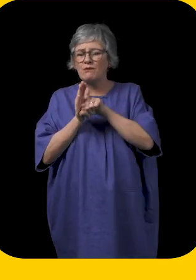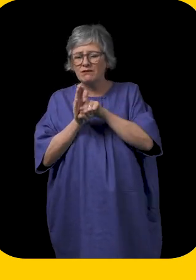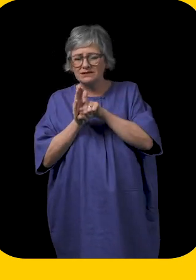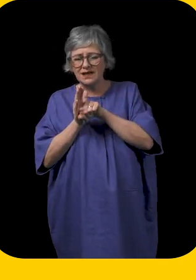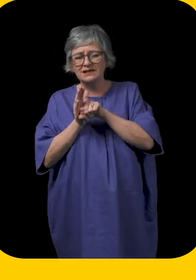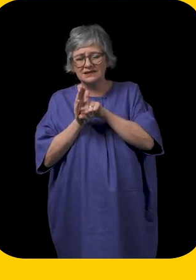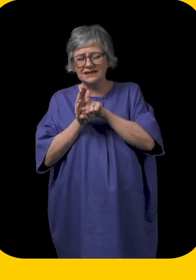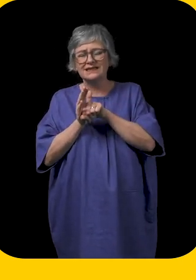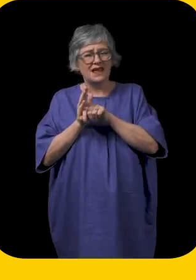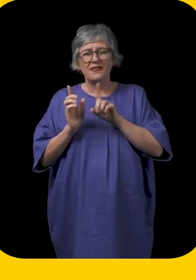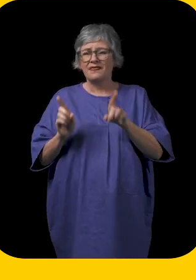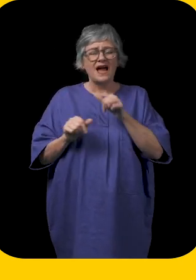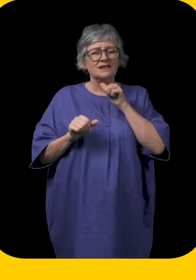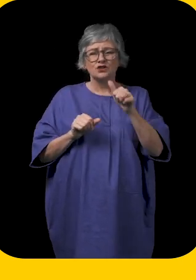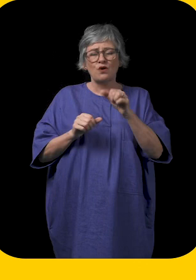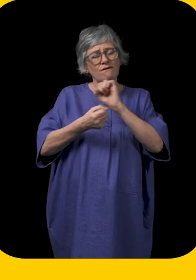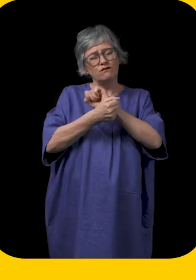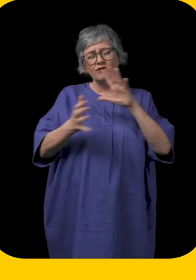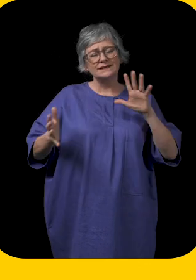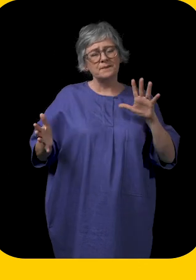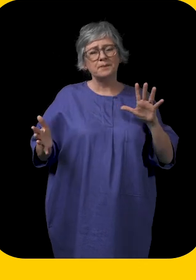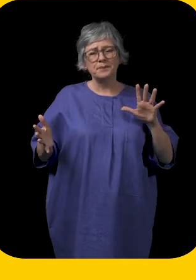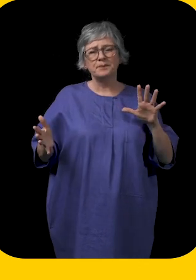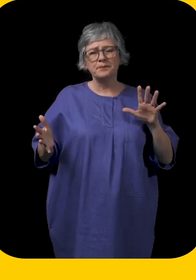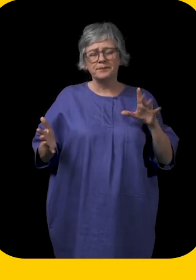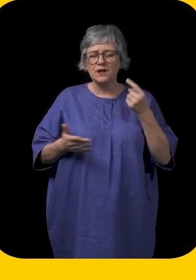for example, Breonna Taylor, you know, who was murdered. I think